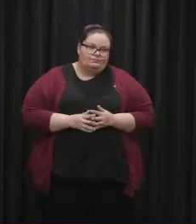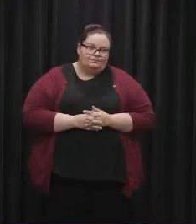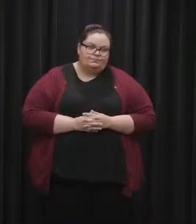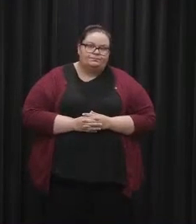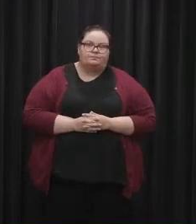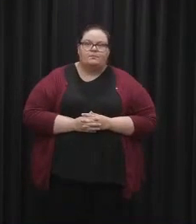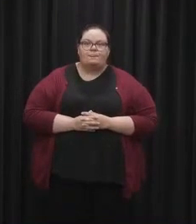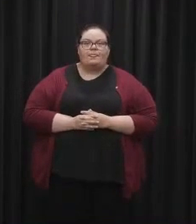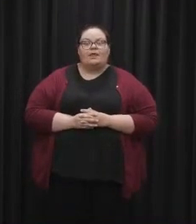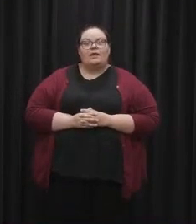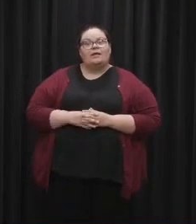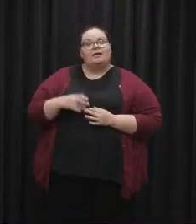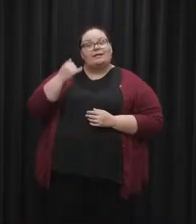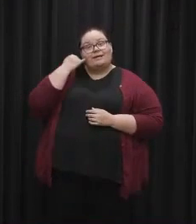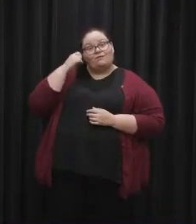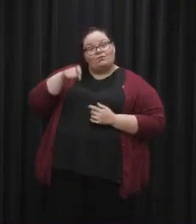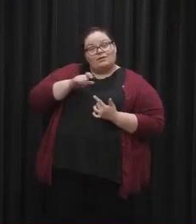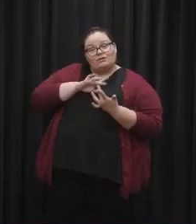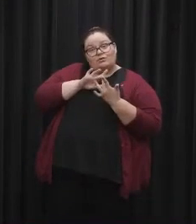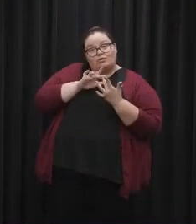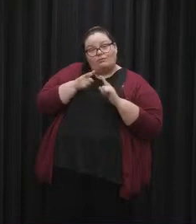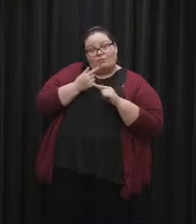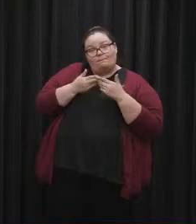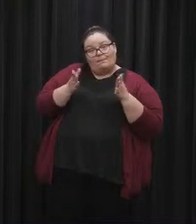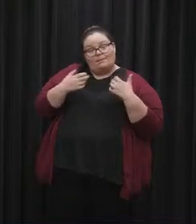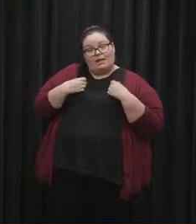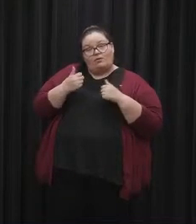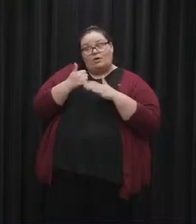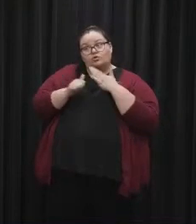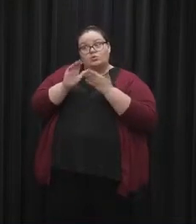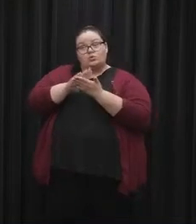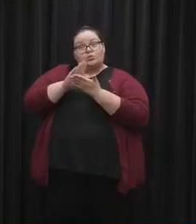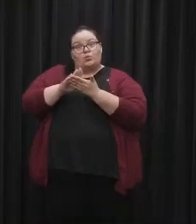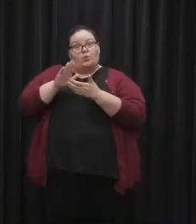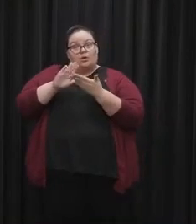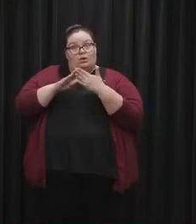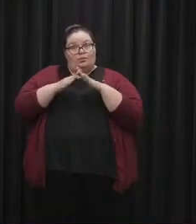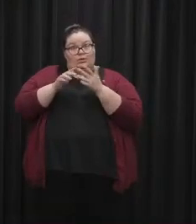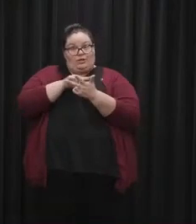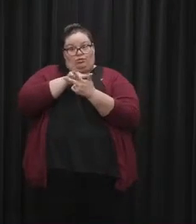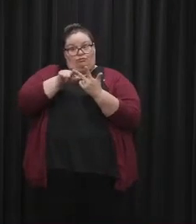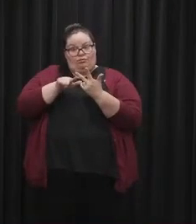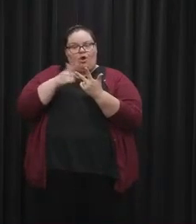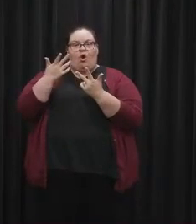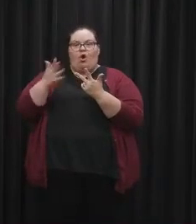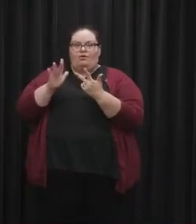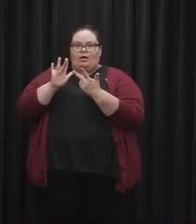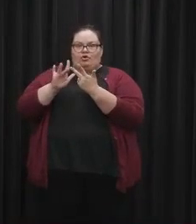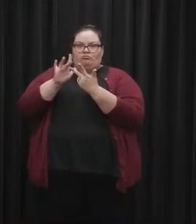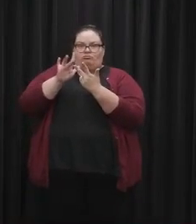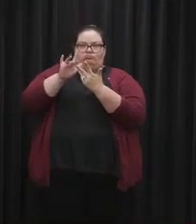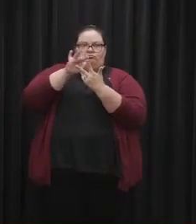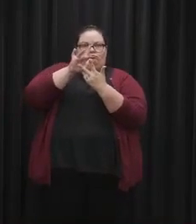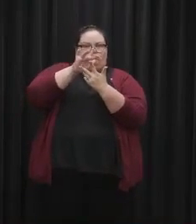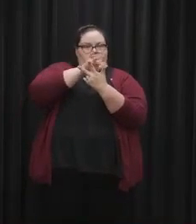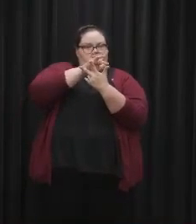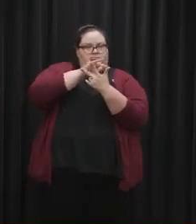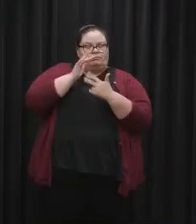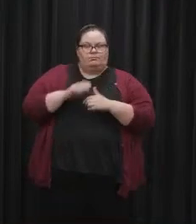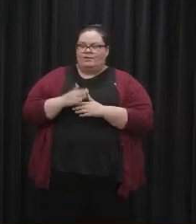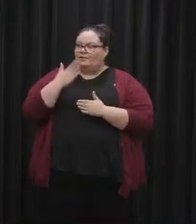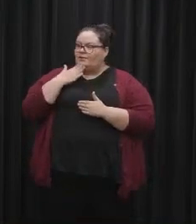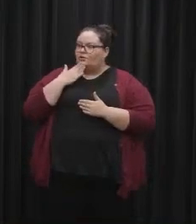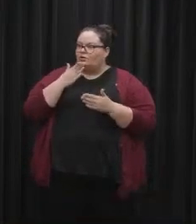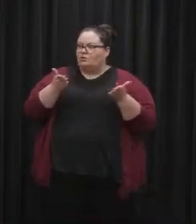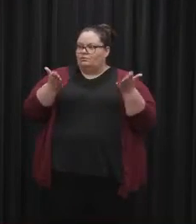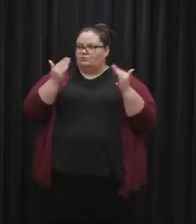again, anybody who needed to be contacted from public health in the school communities that are implicated, they've all been contacted. Thank you,